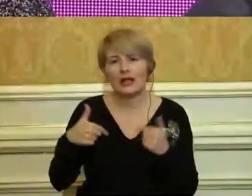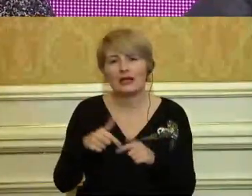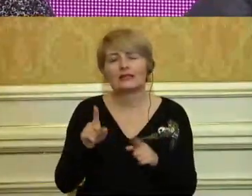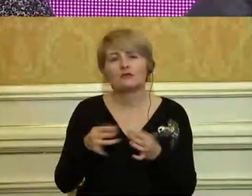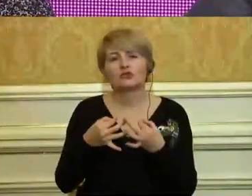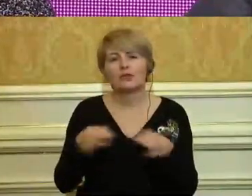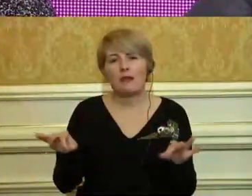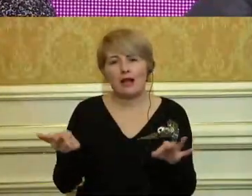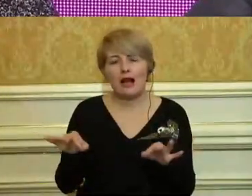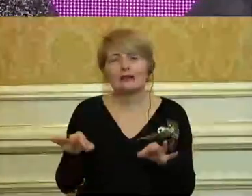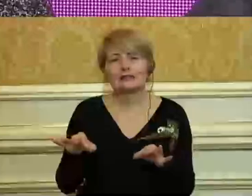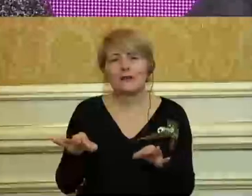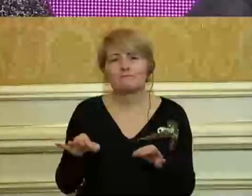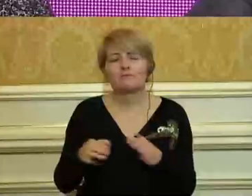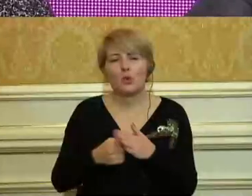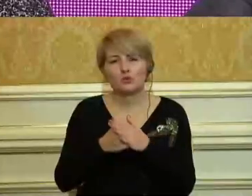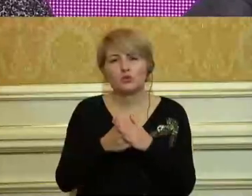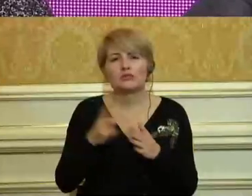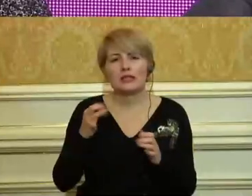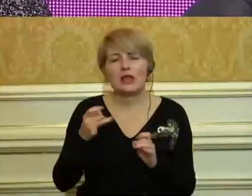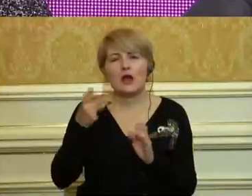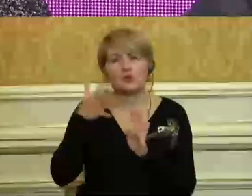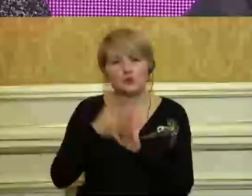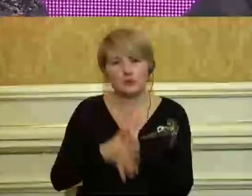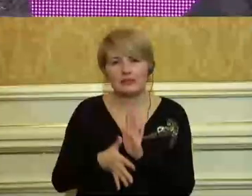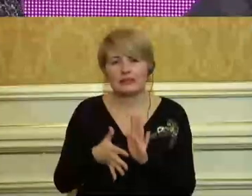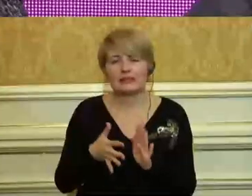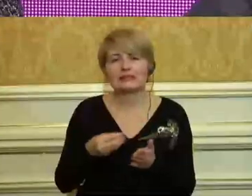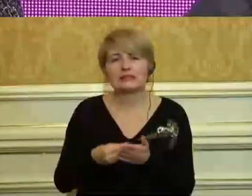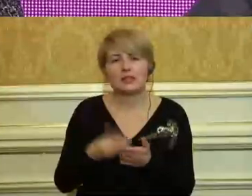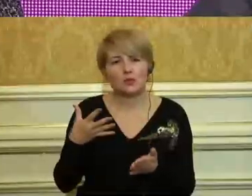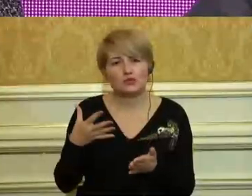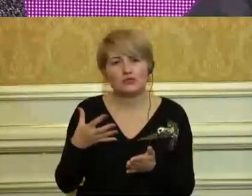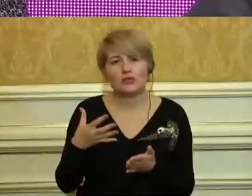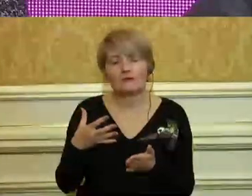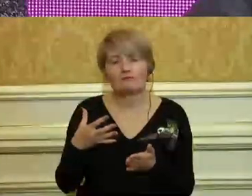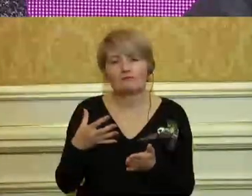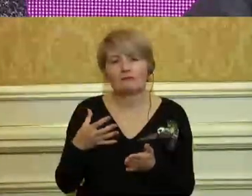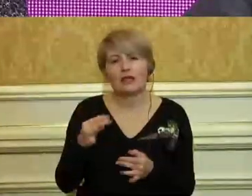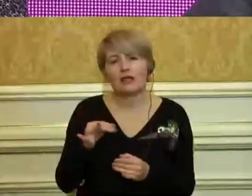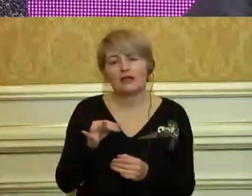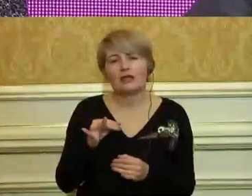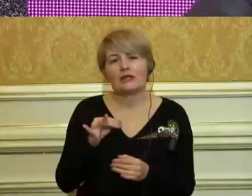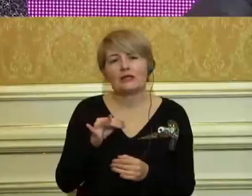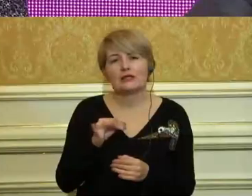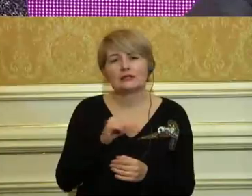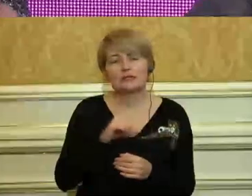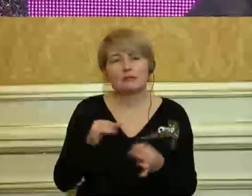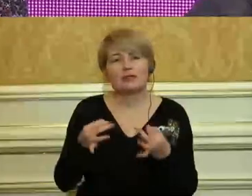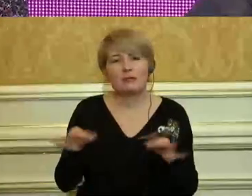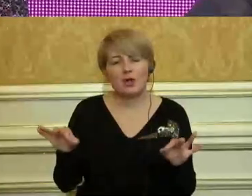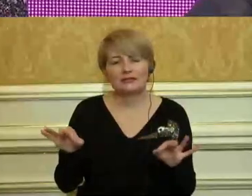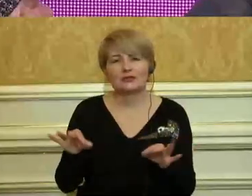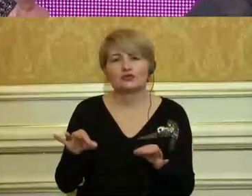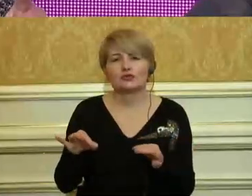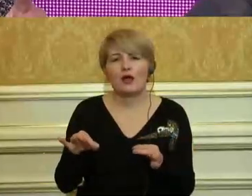on understanding of values and very democratic political parties, not based